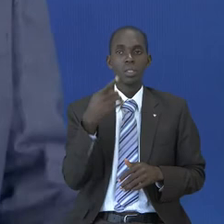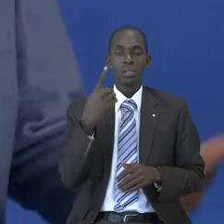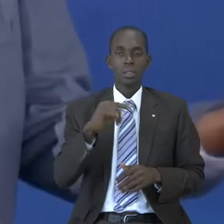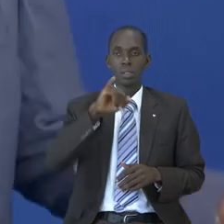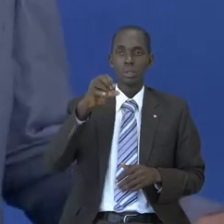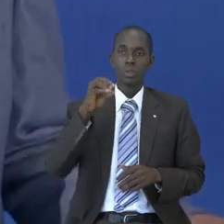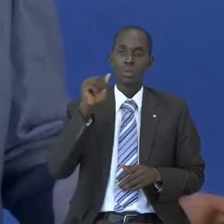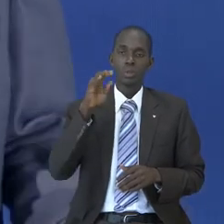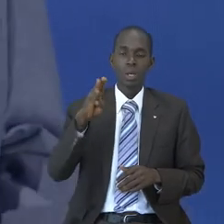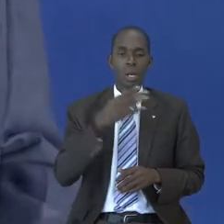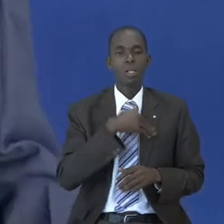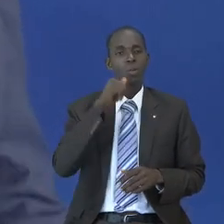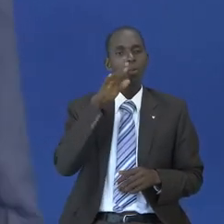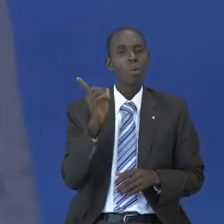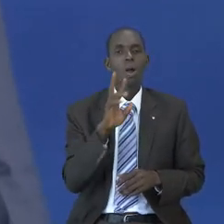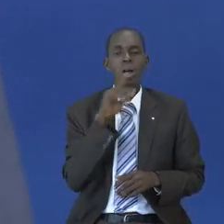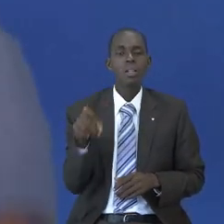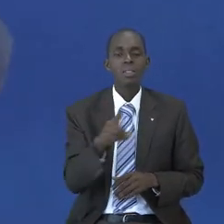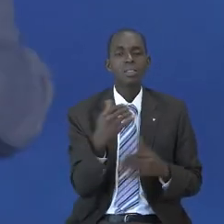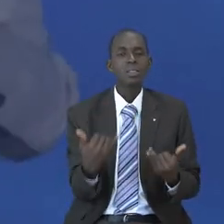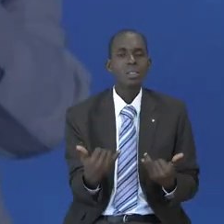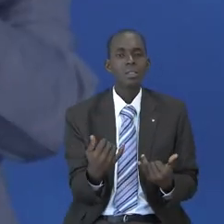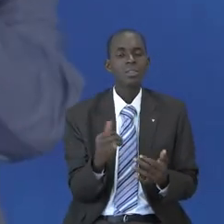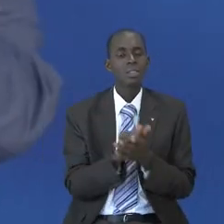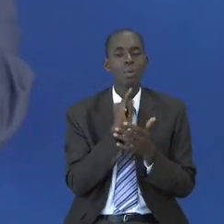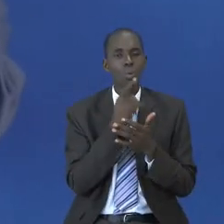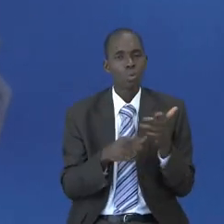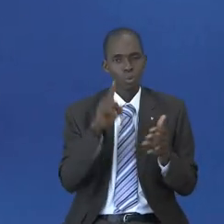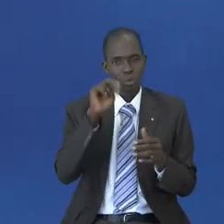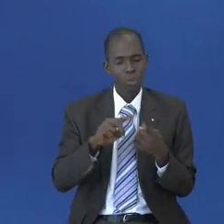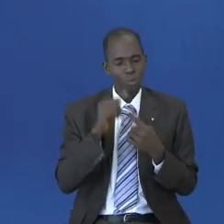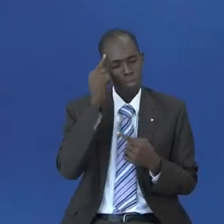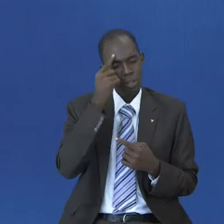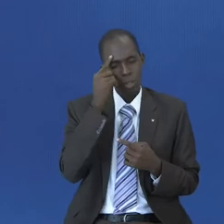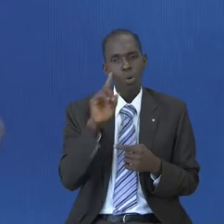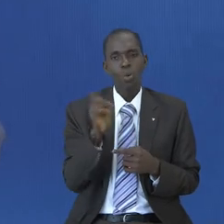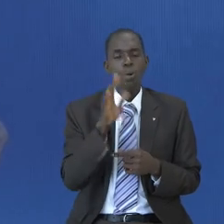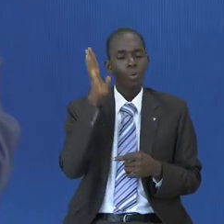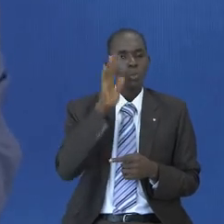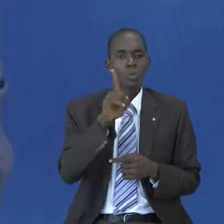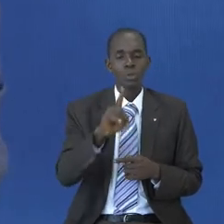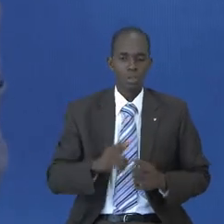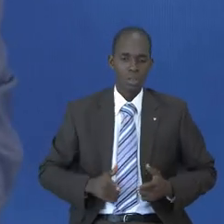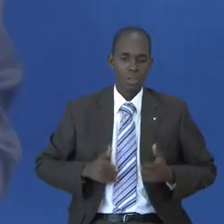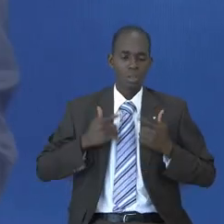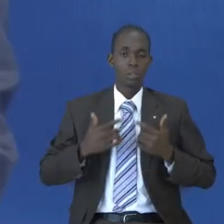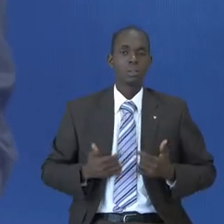woman, where are they now? That's what matters. Where will you spend eternity? That Joab, where